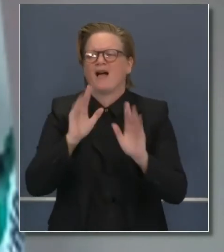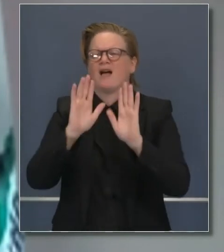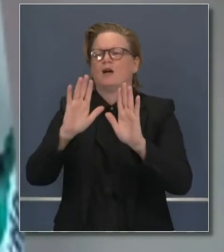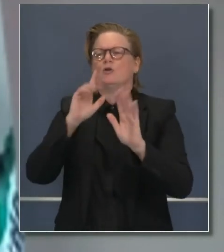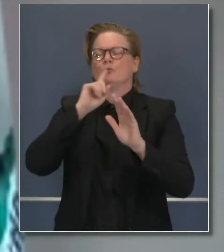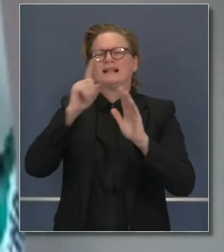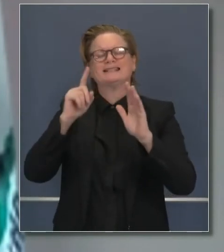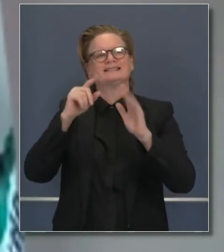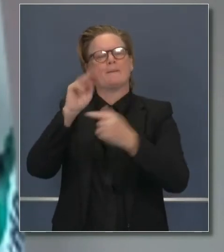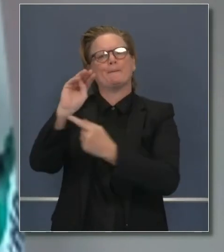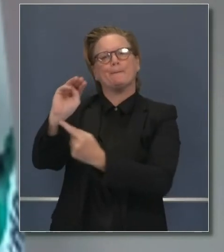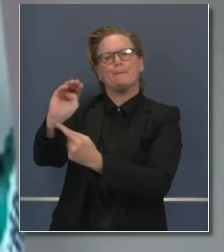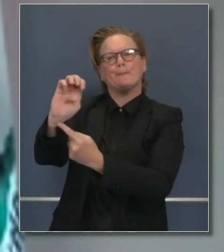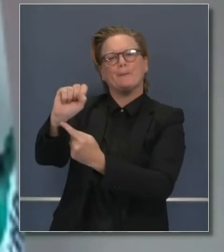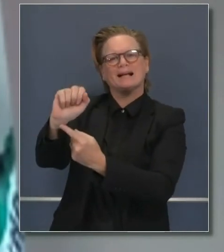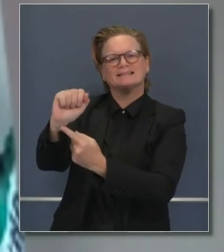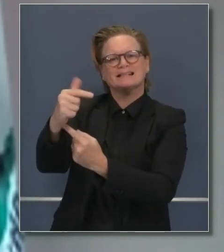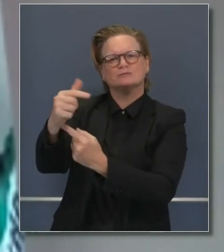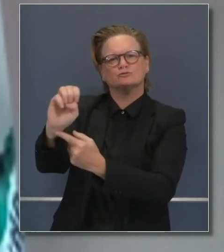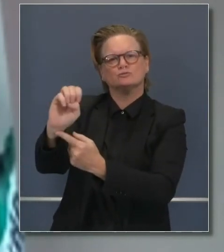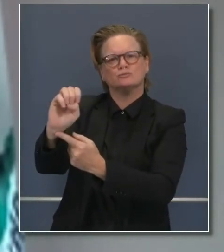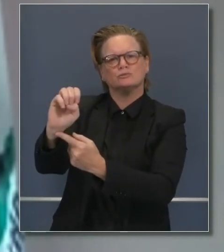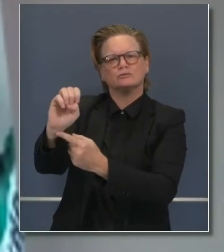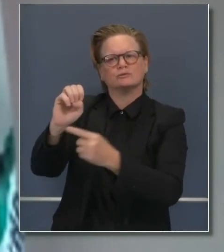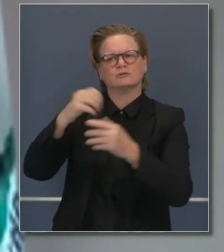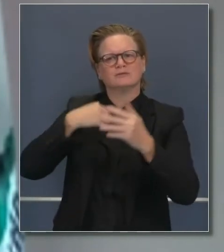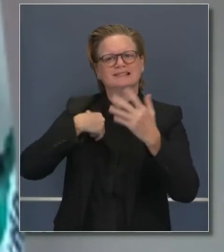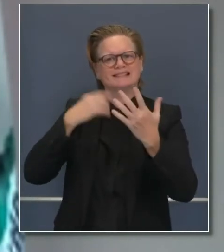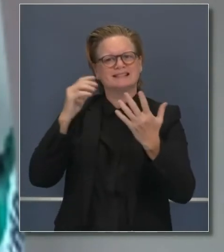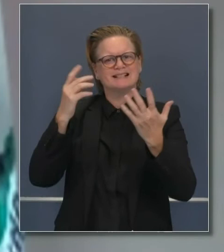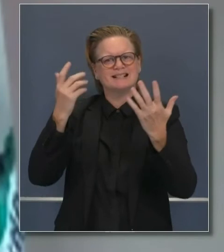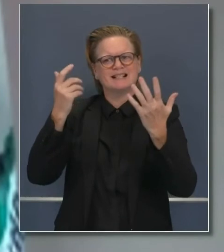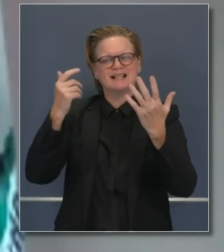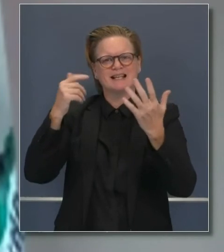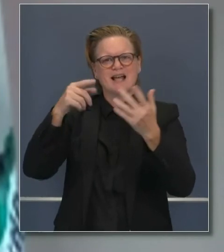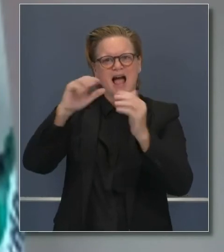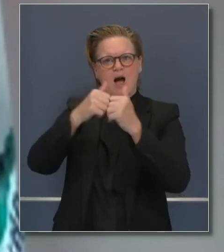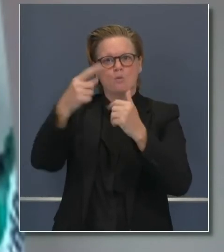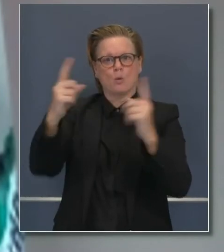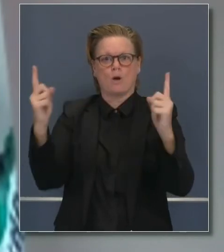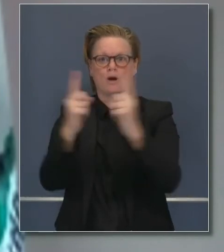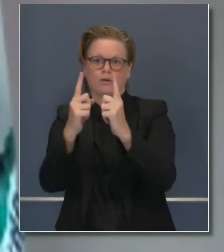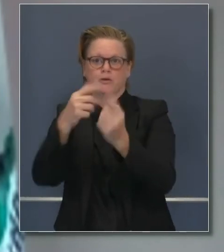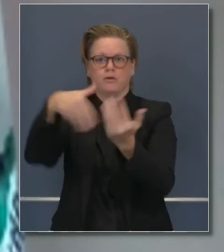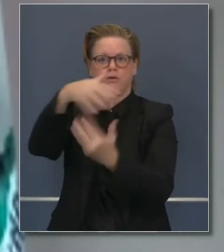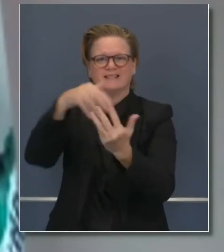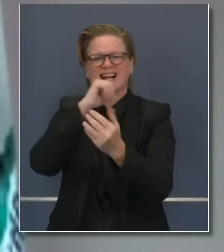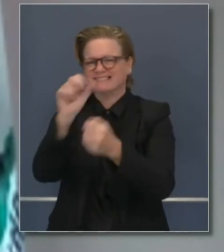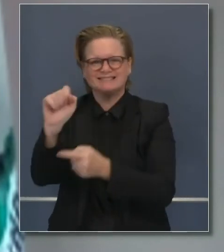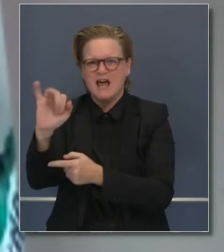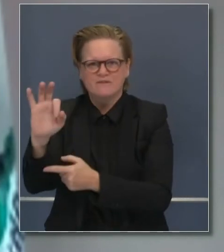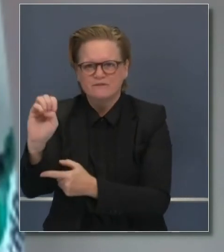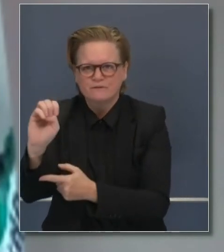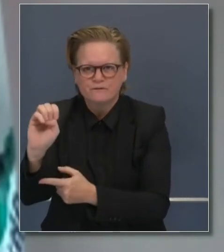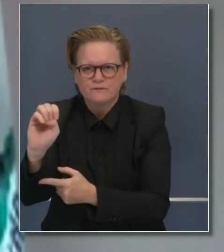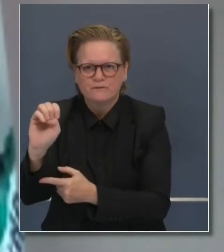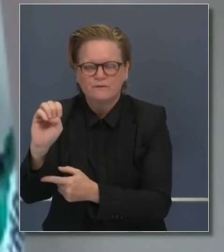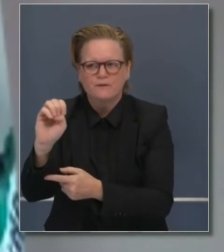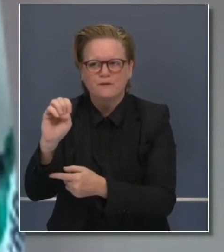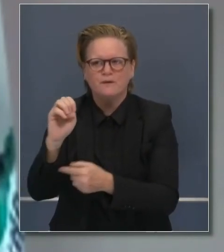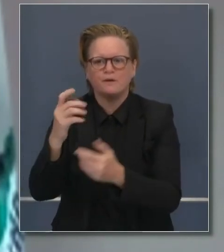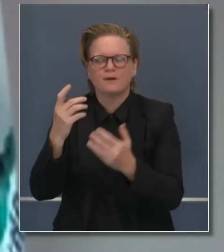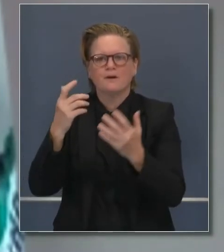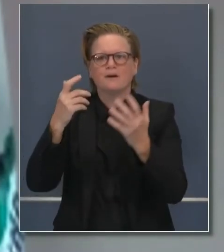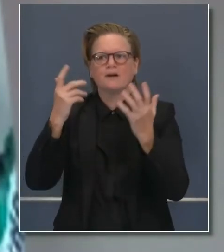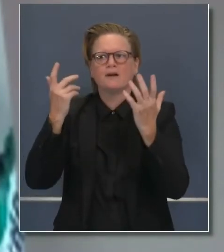safely, it's about how we reduce our mixing altogether, staying at home unless it's absolutely essential for